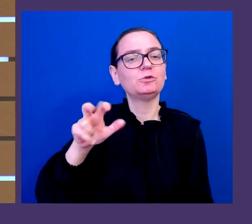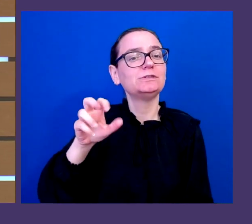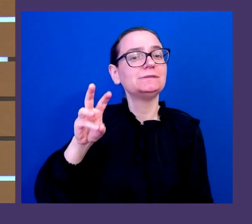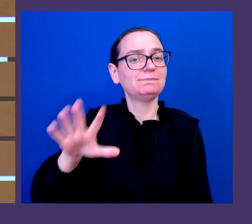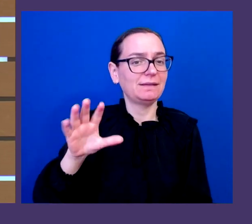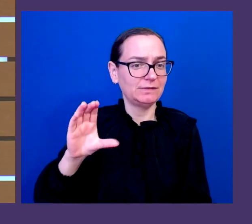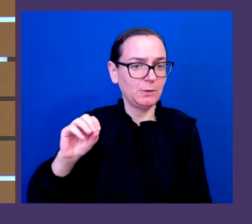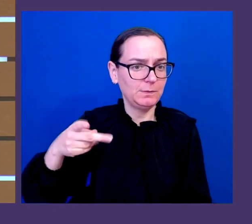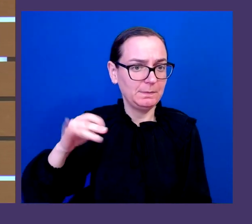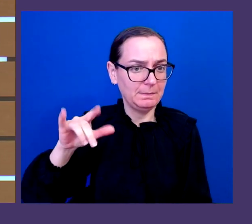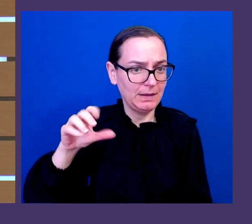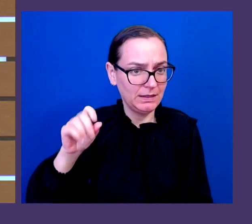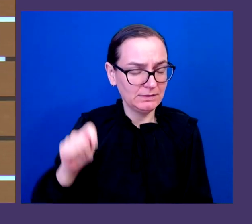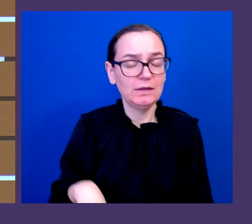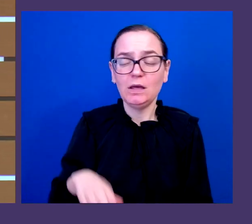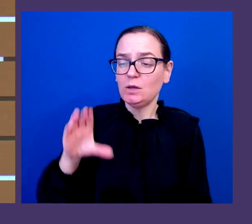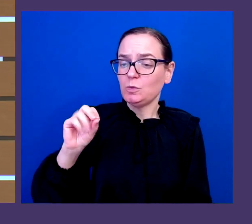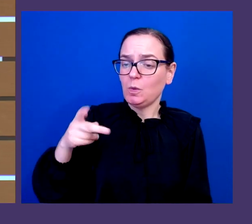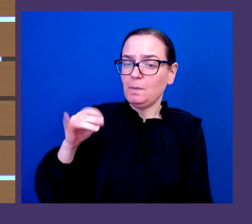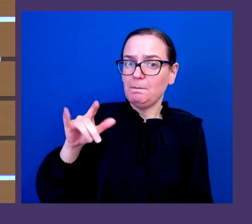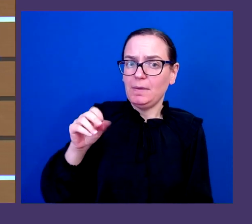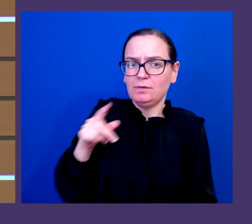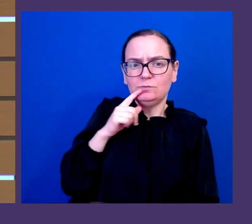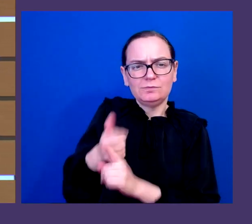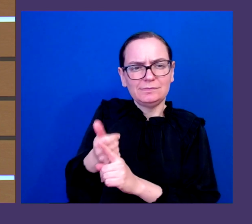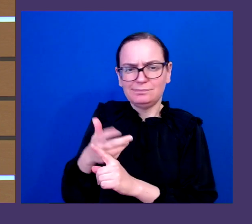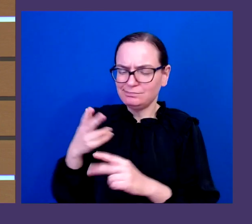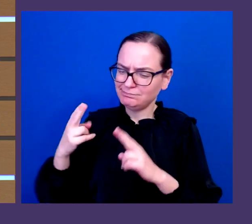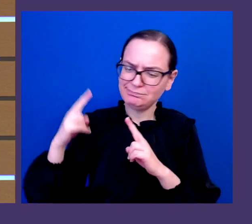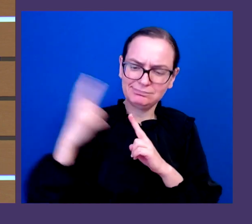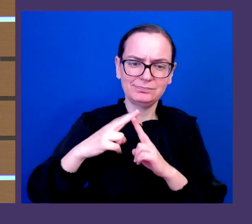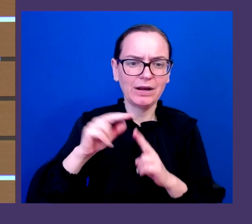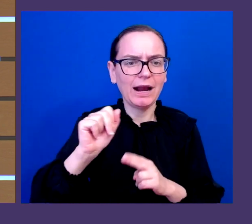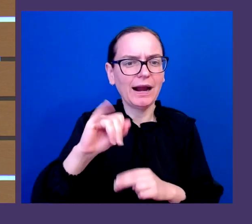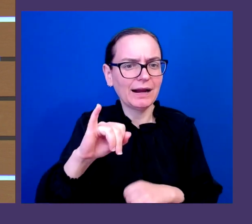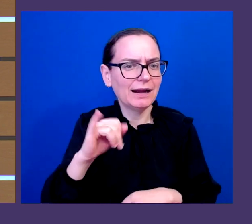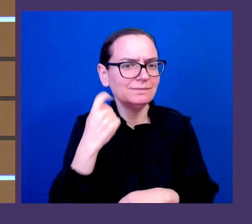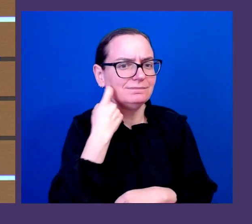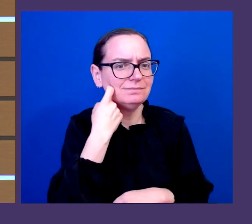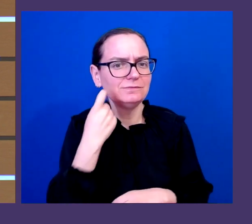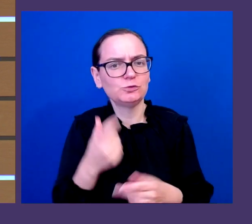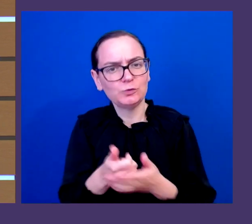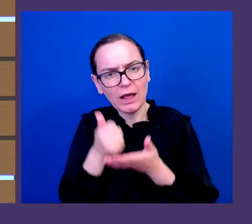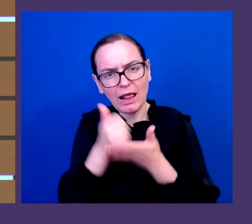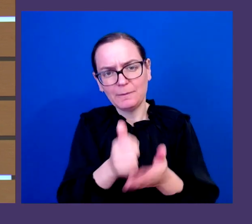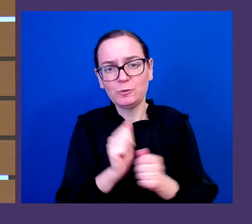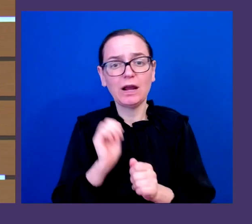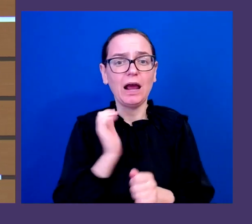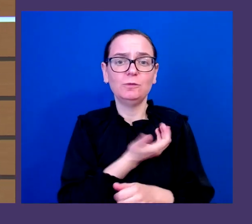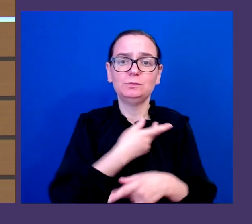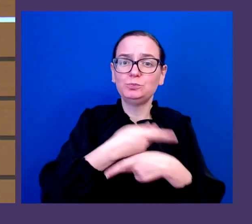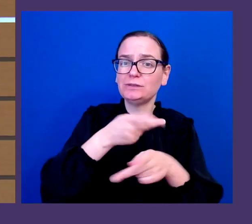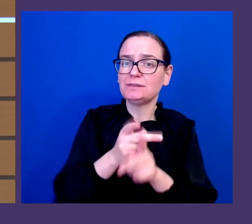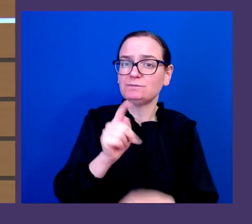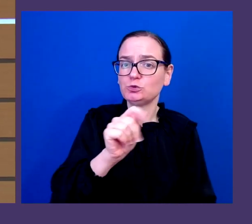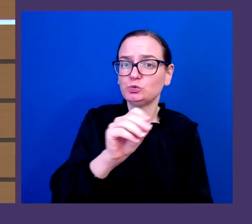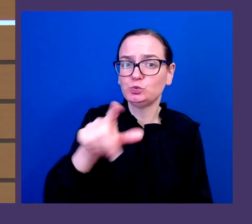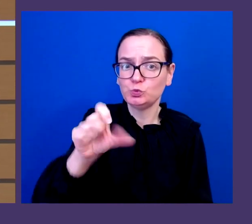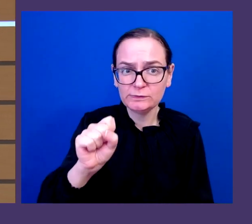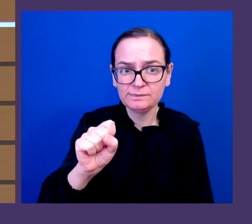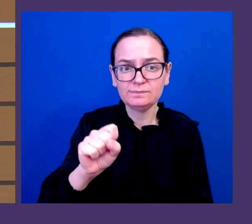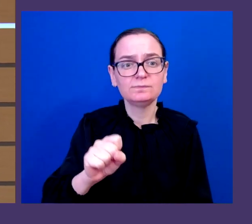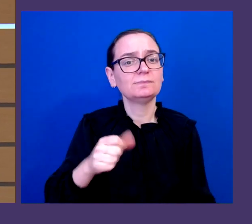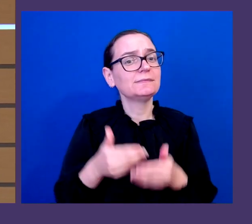productivity tools. It's our next step on the journey to build with inclusive design and create experiences that delight users